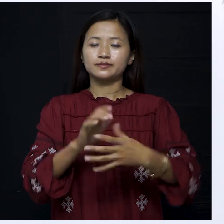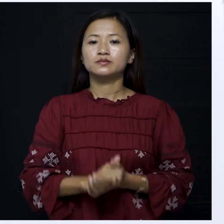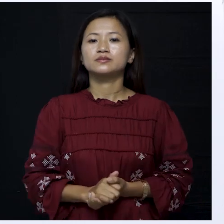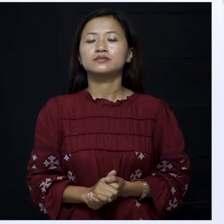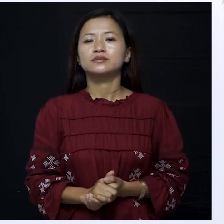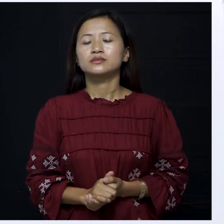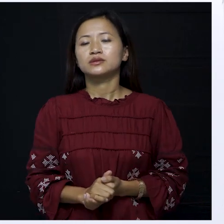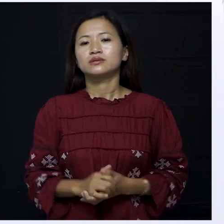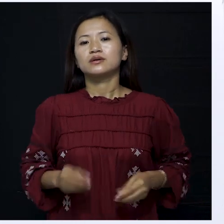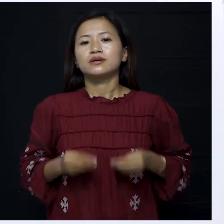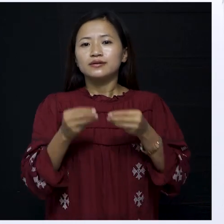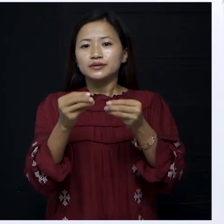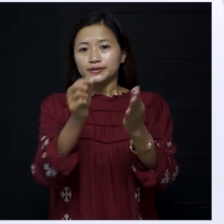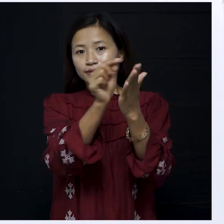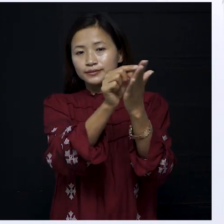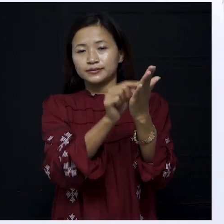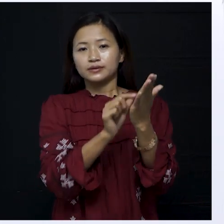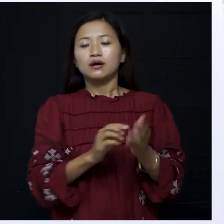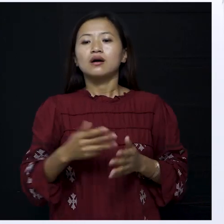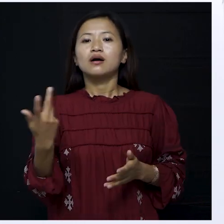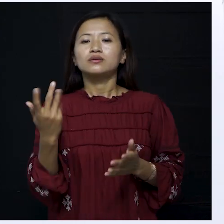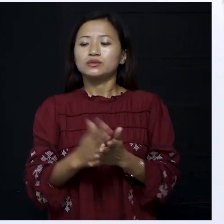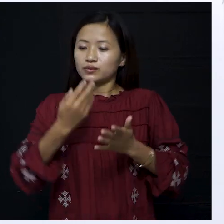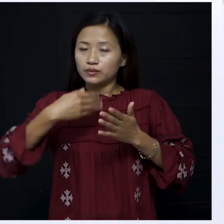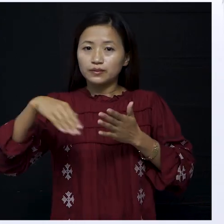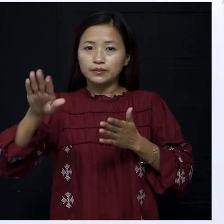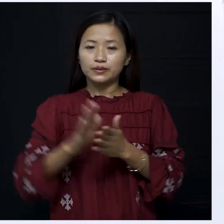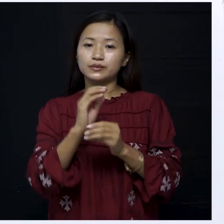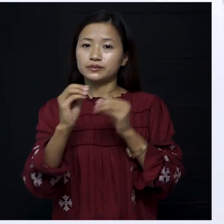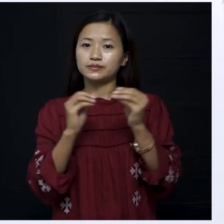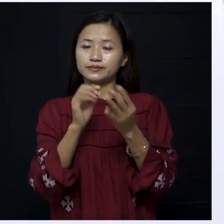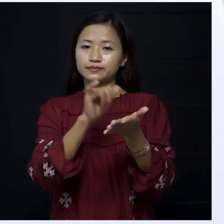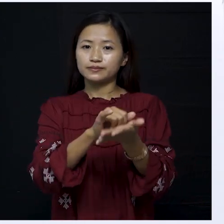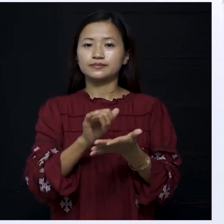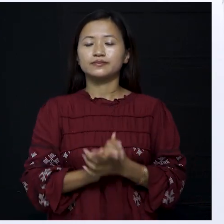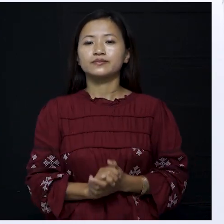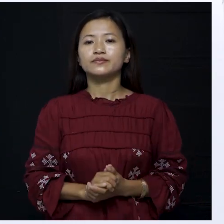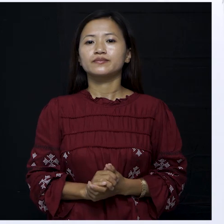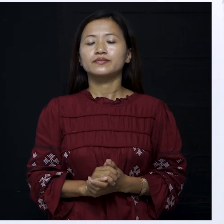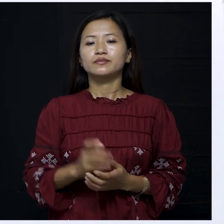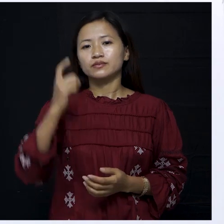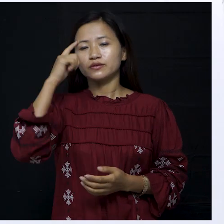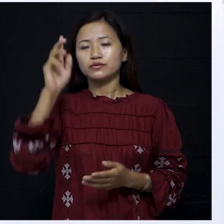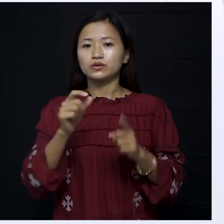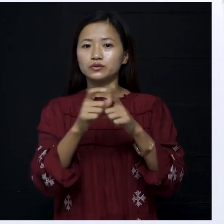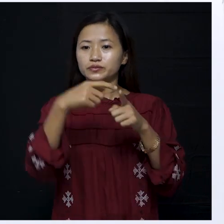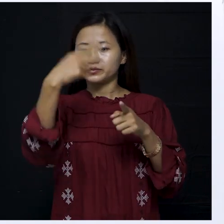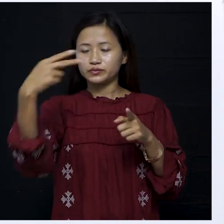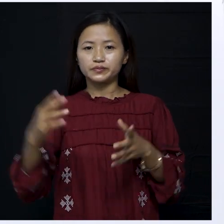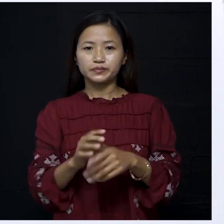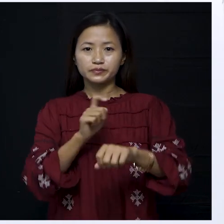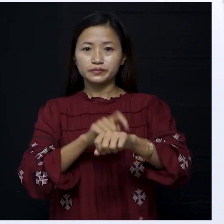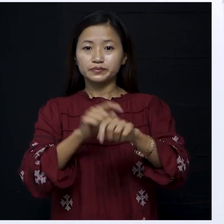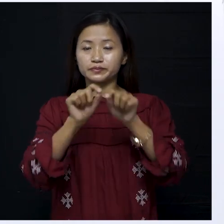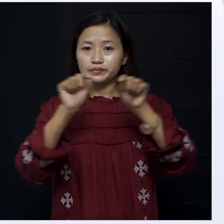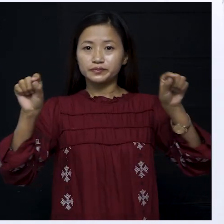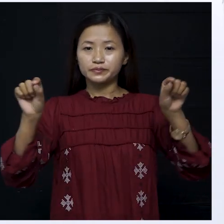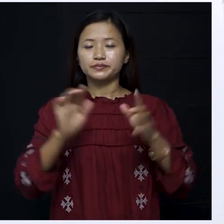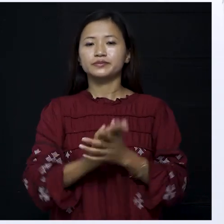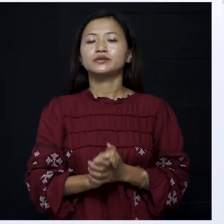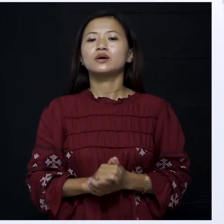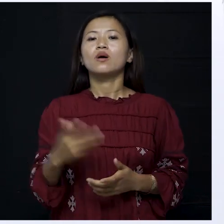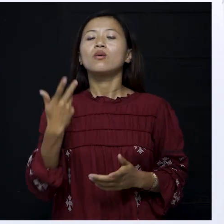would give you the details as to how to go about with that. So for drawing a timeline, in fact, let's